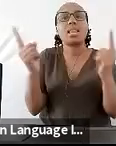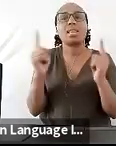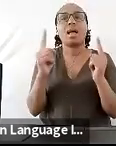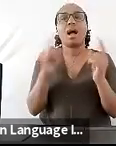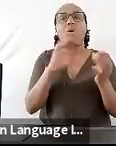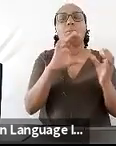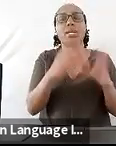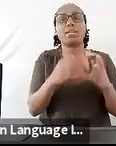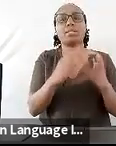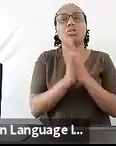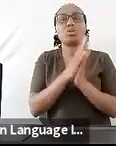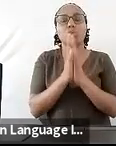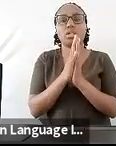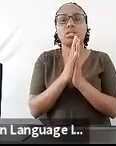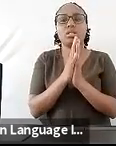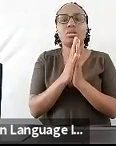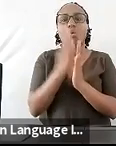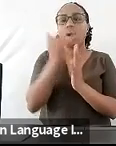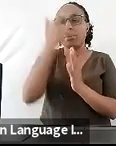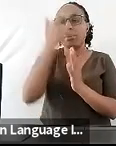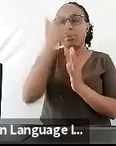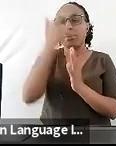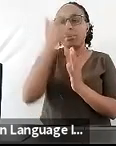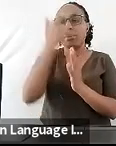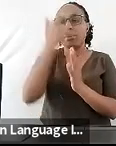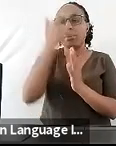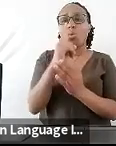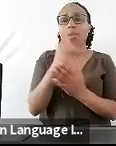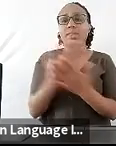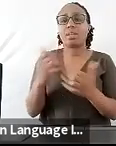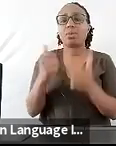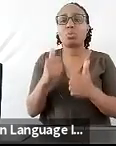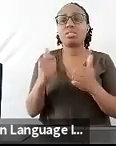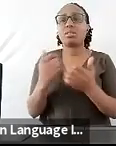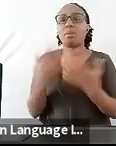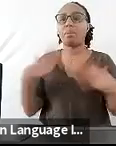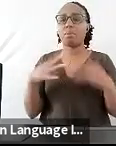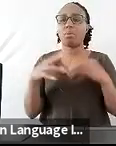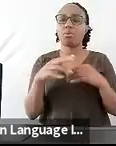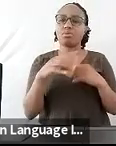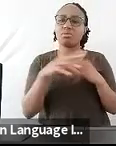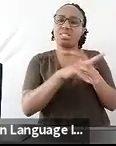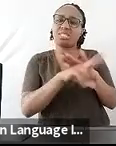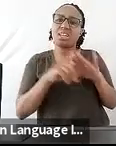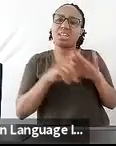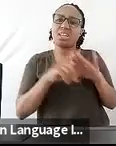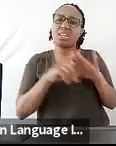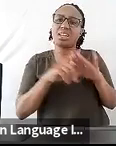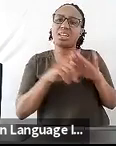it's one of the things that people really steal from Africans in written cultures and media cultures, is our right to be